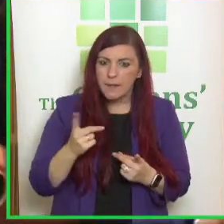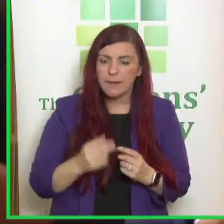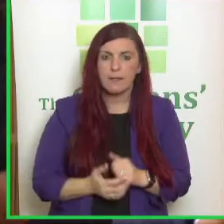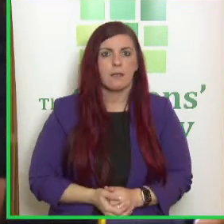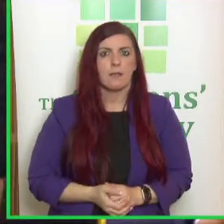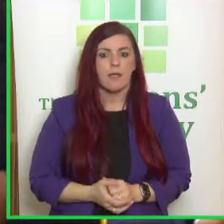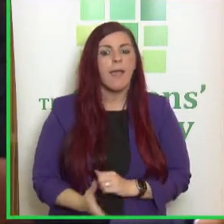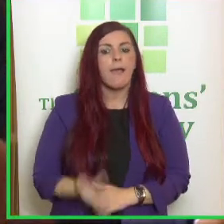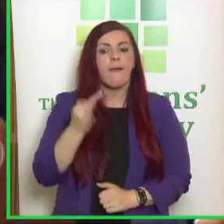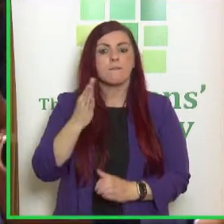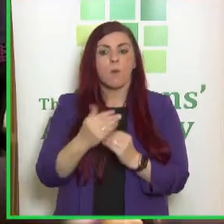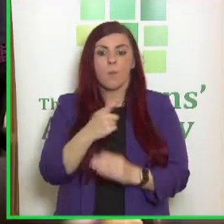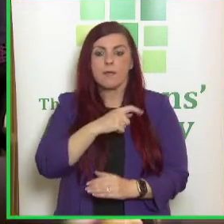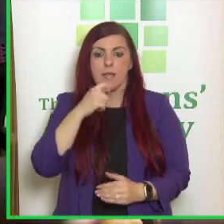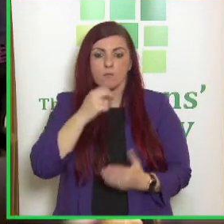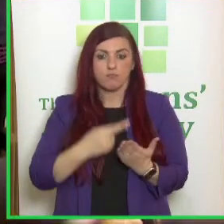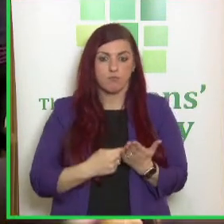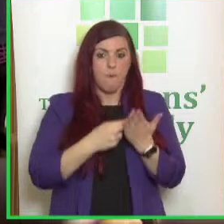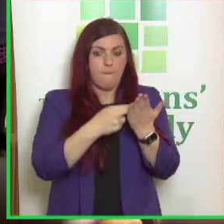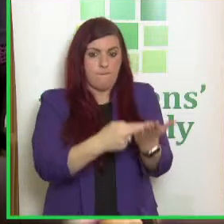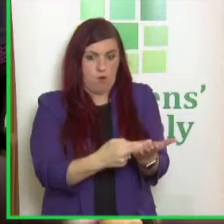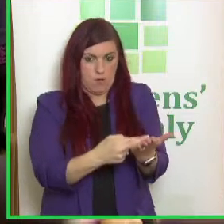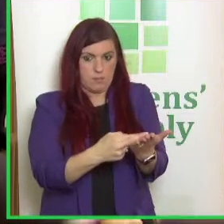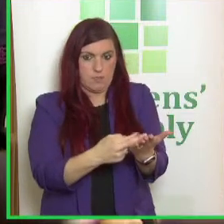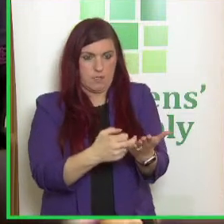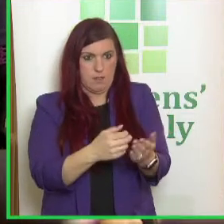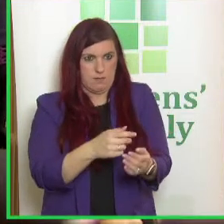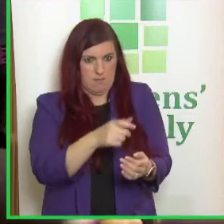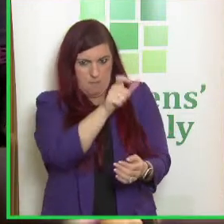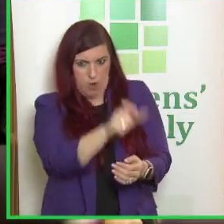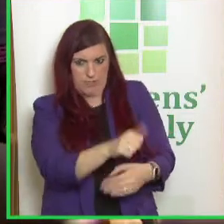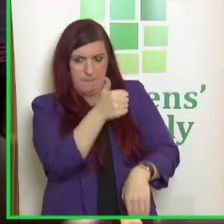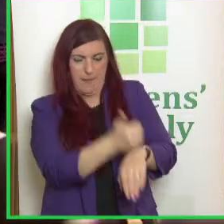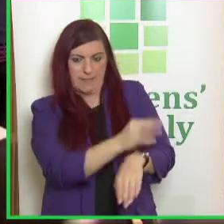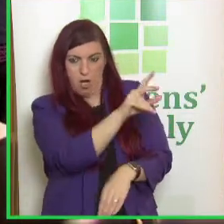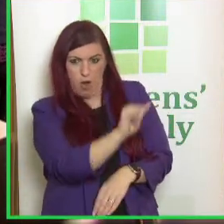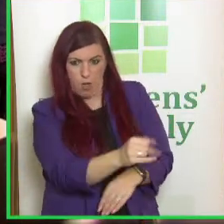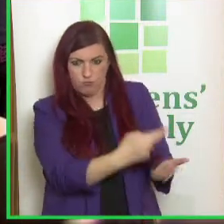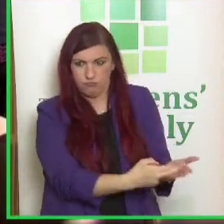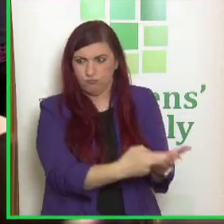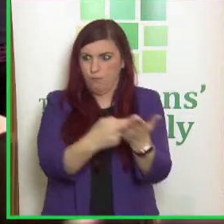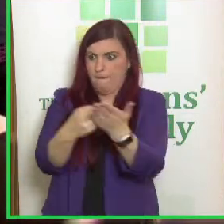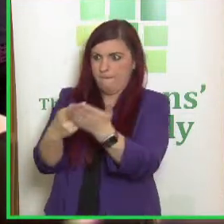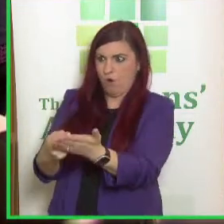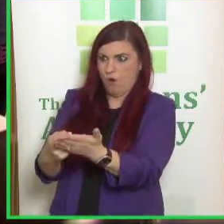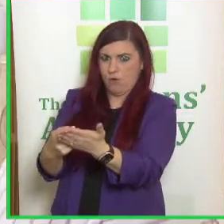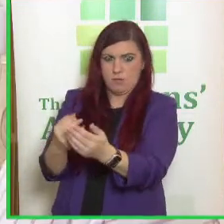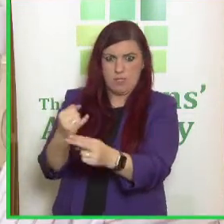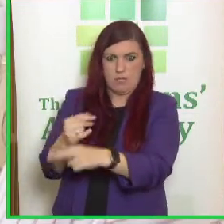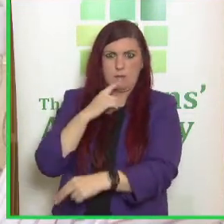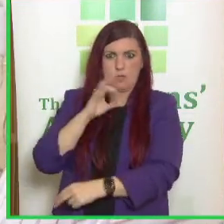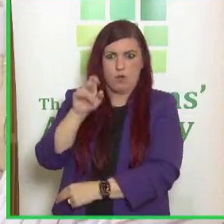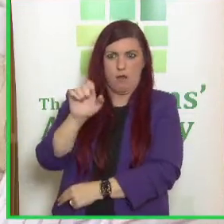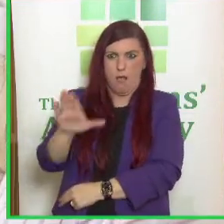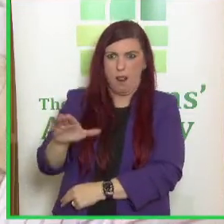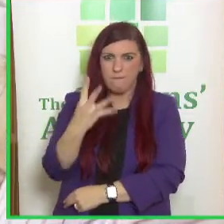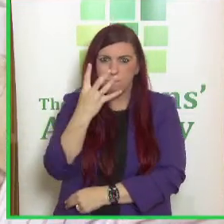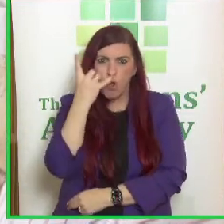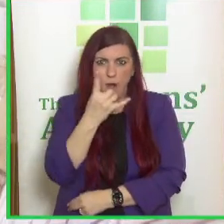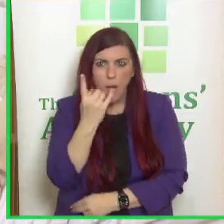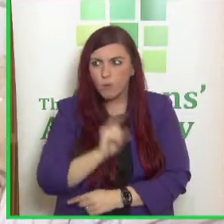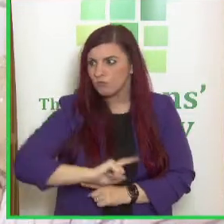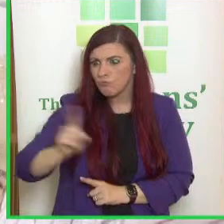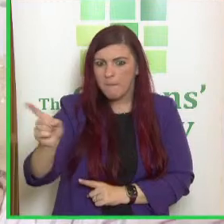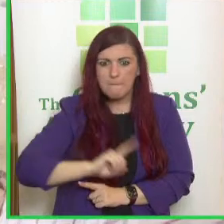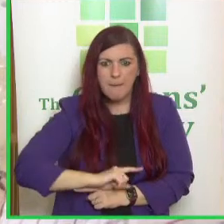say, being referred to the service and the person is based in Galway, and I'm having somebody who's in possession in Donegal, which is a 4-hour trip, how do I